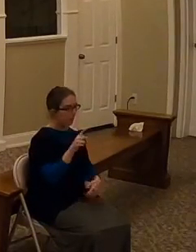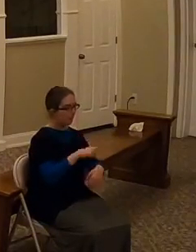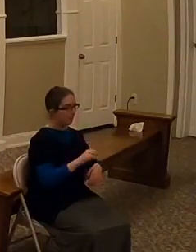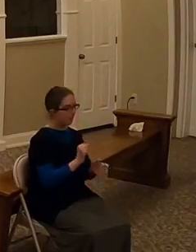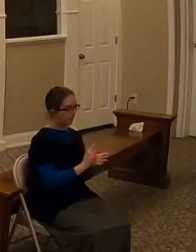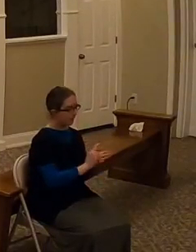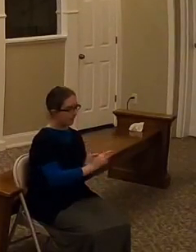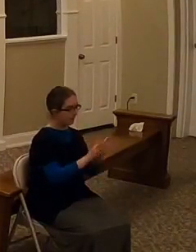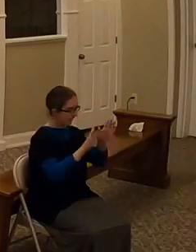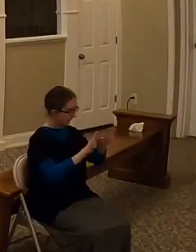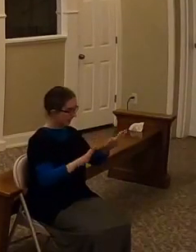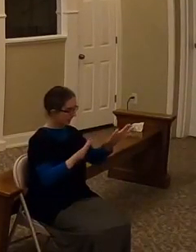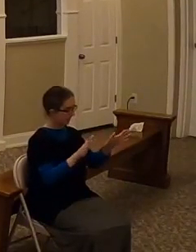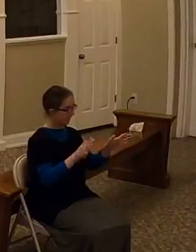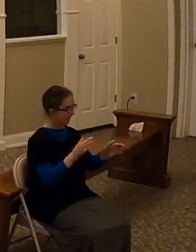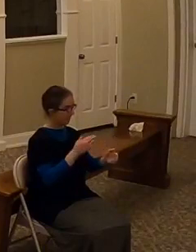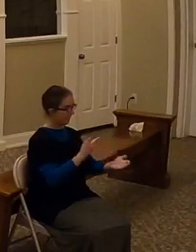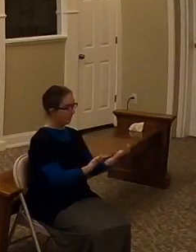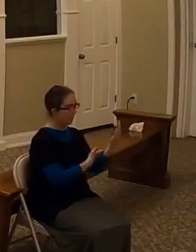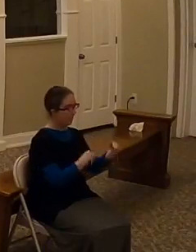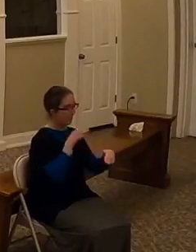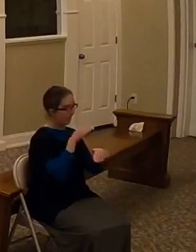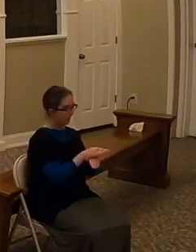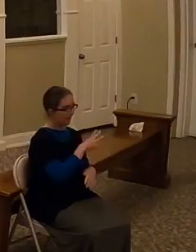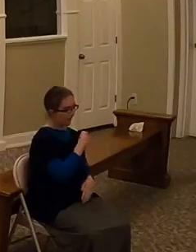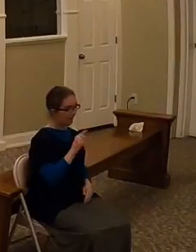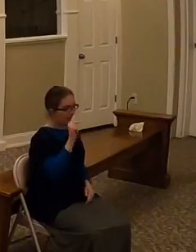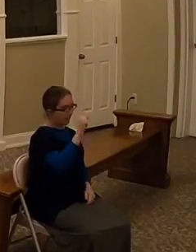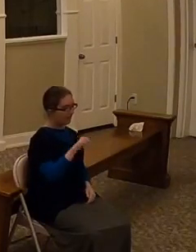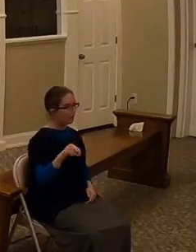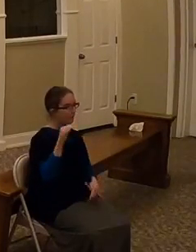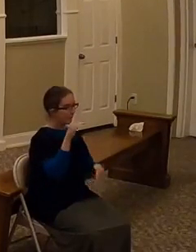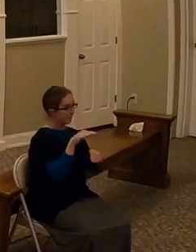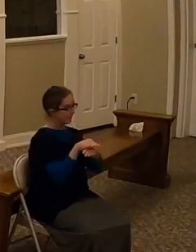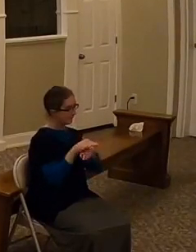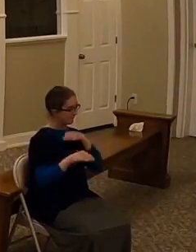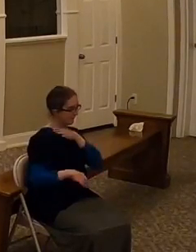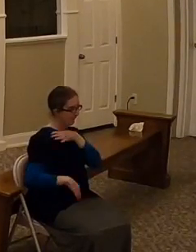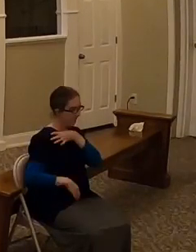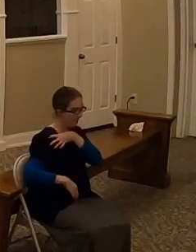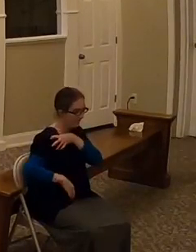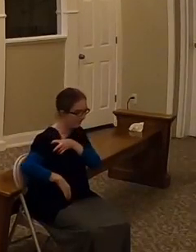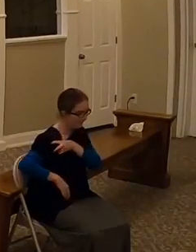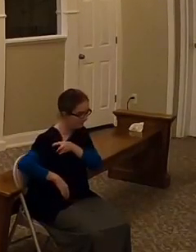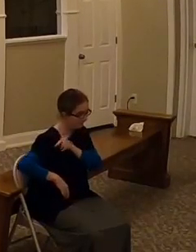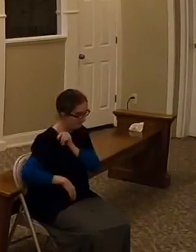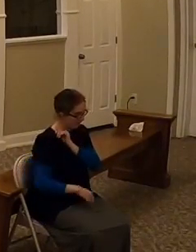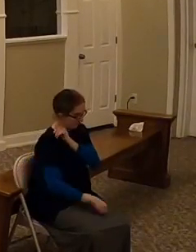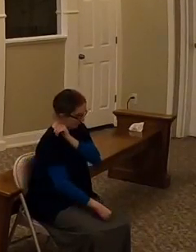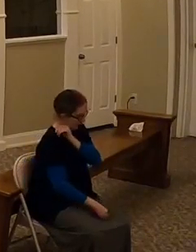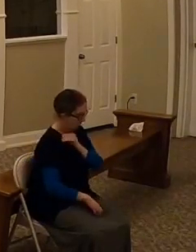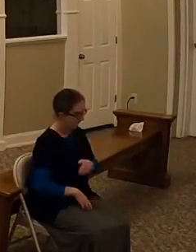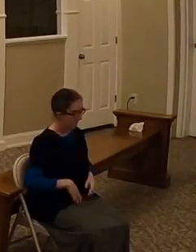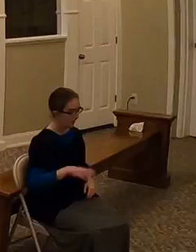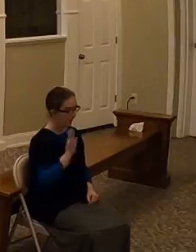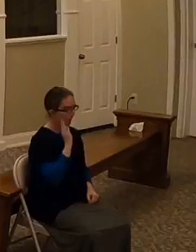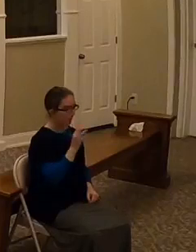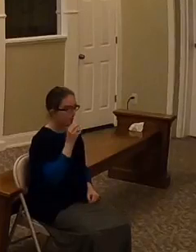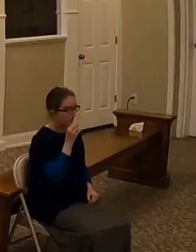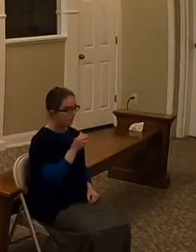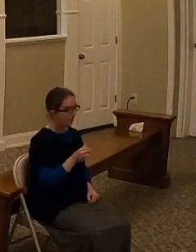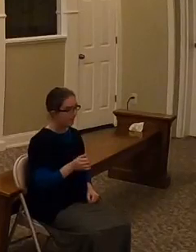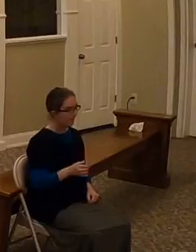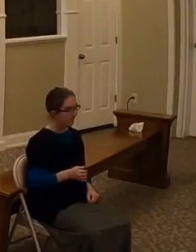a week. I'm eating Sunday morning, Sunday evening, and Tuesday evening, you know. Well, you know, last long that